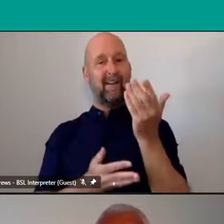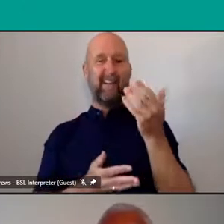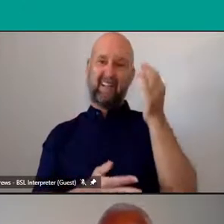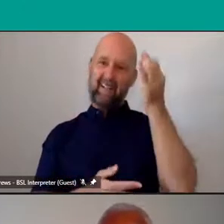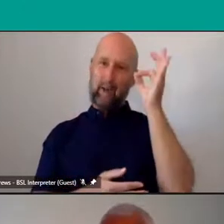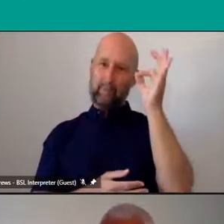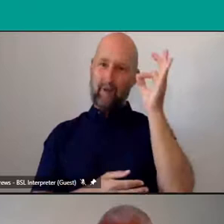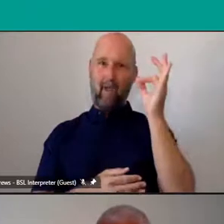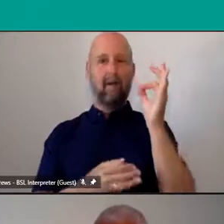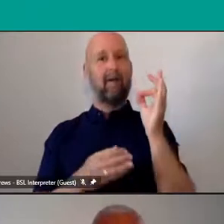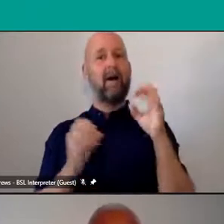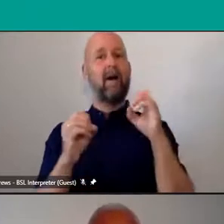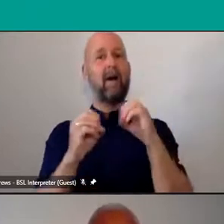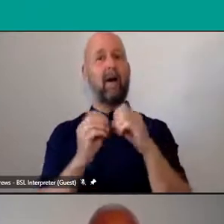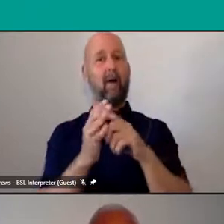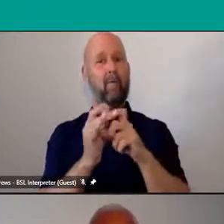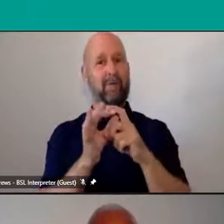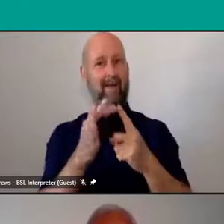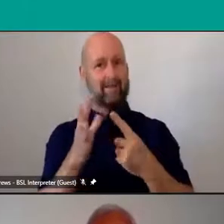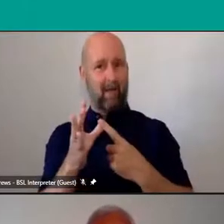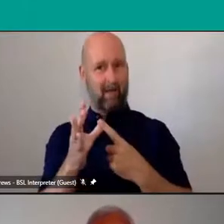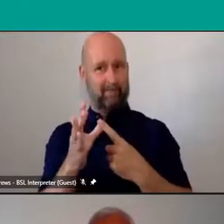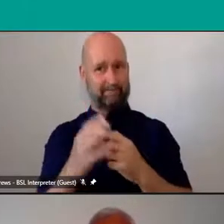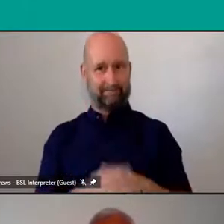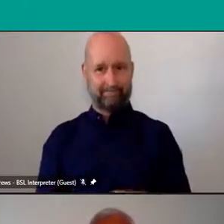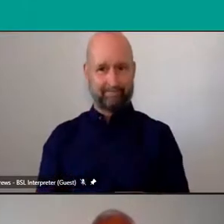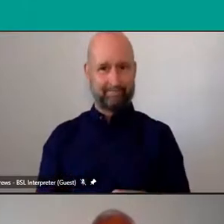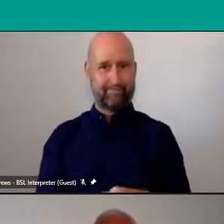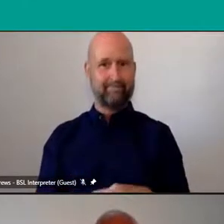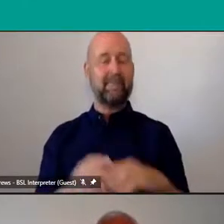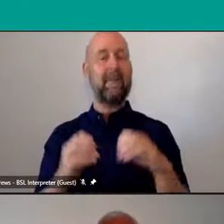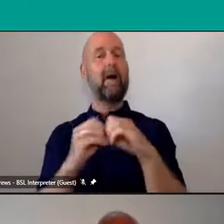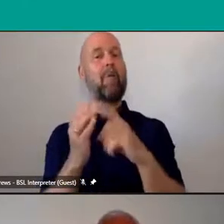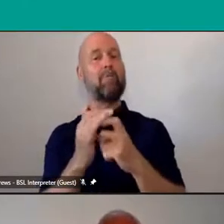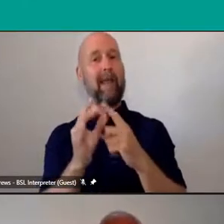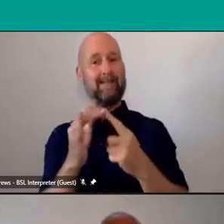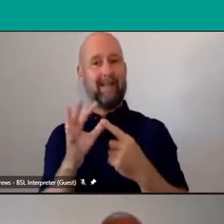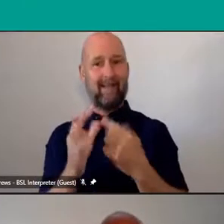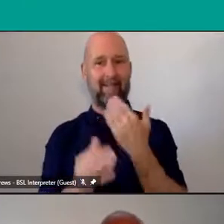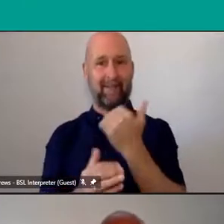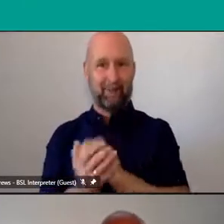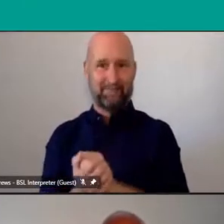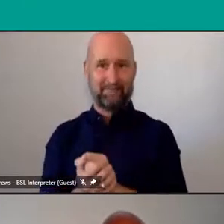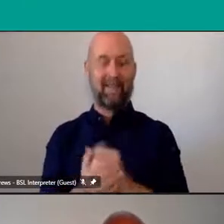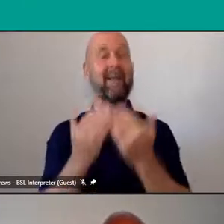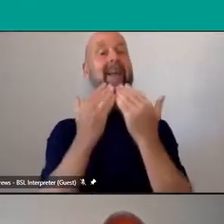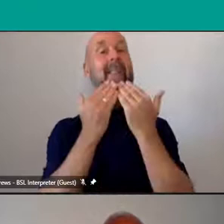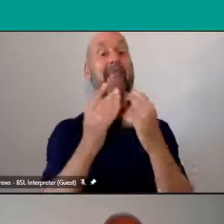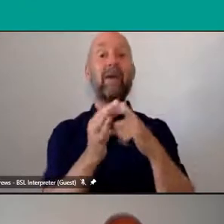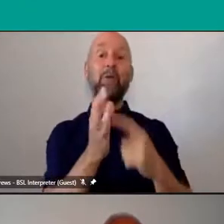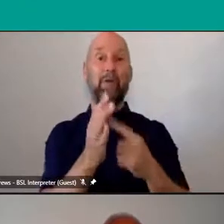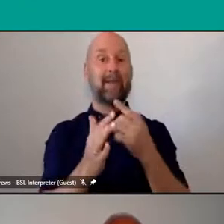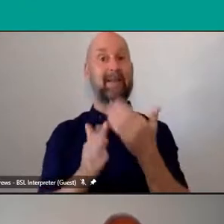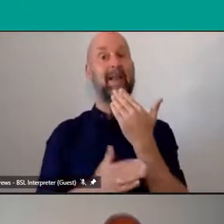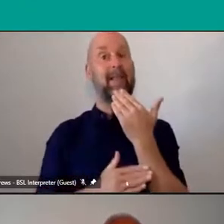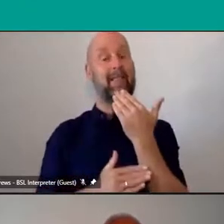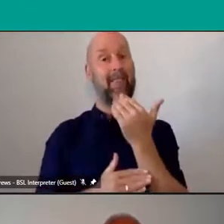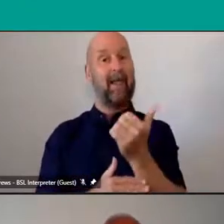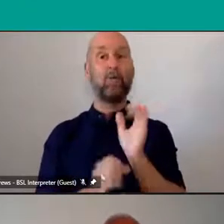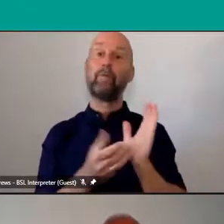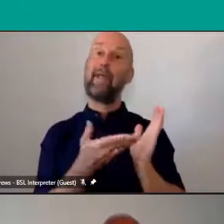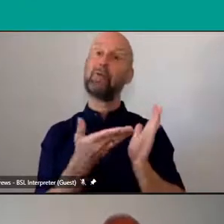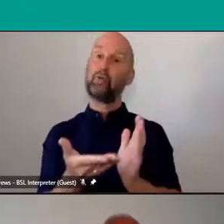and portfolio lead for Equalities. Thank you, Brenda. Well, thank you, Kate, and thank you for the